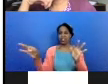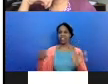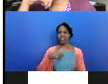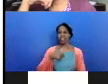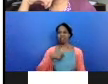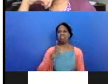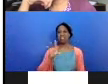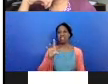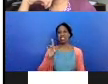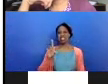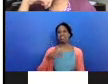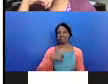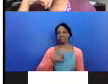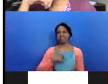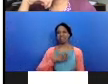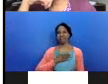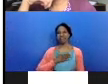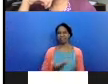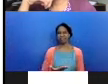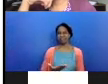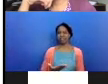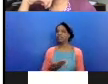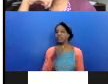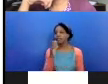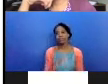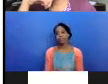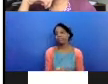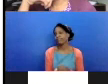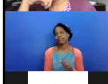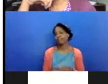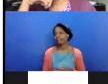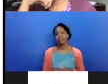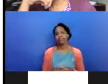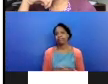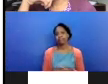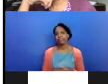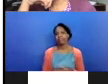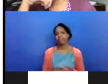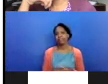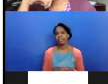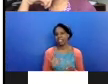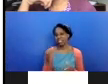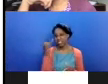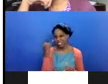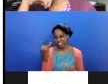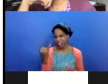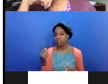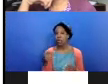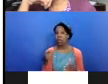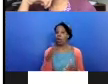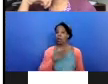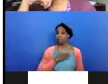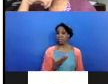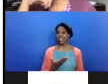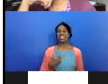as. So in terms of acknowledgement, like I did it, as if that's enough. And I did it is important piece